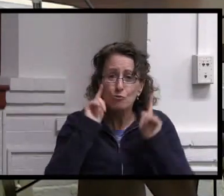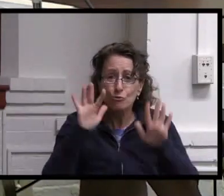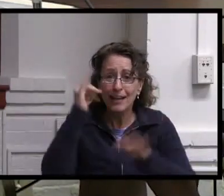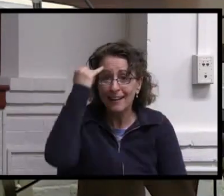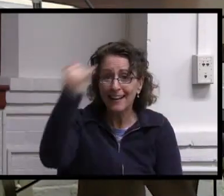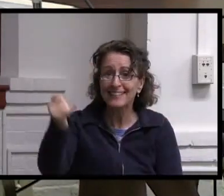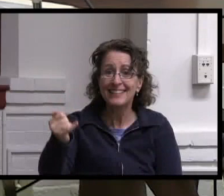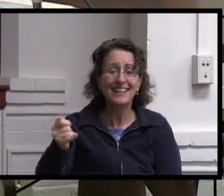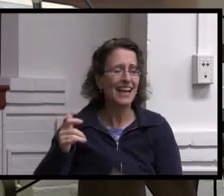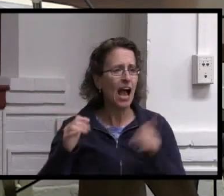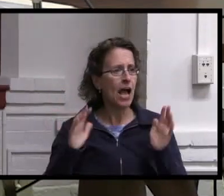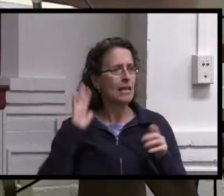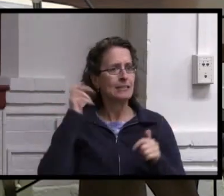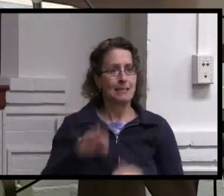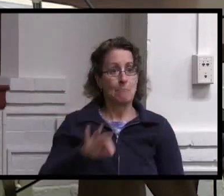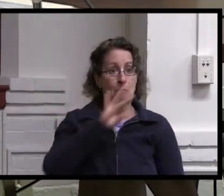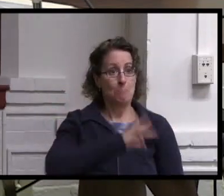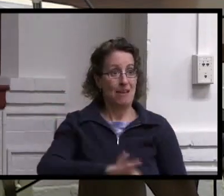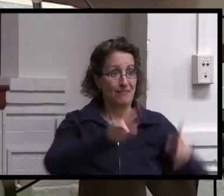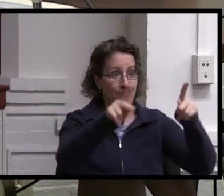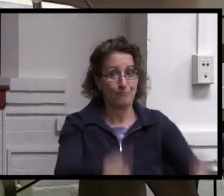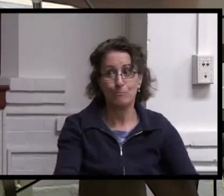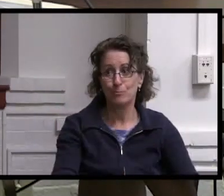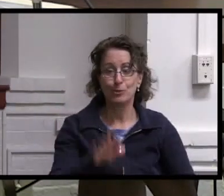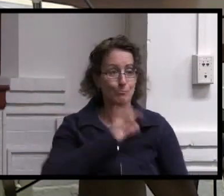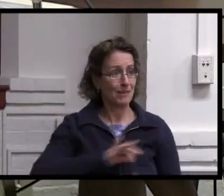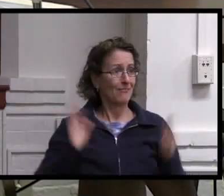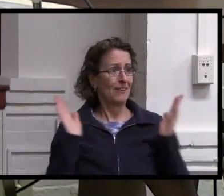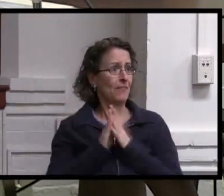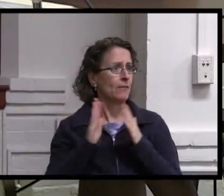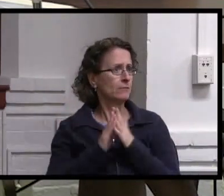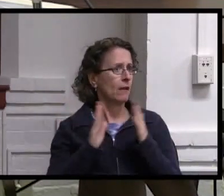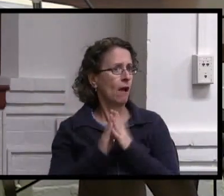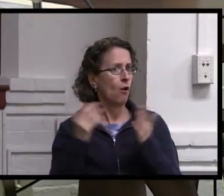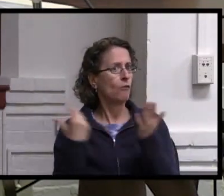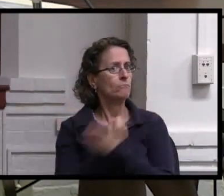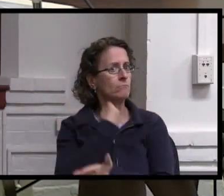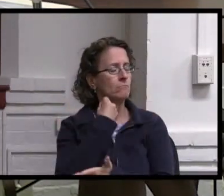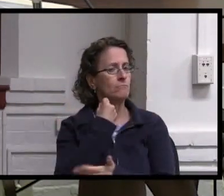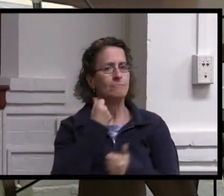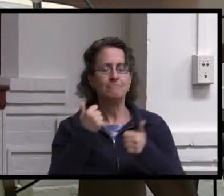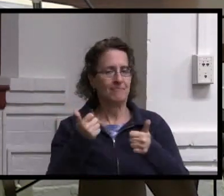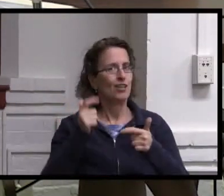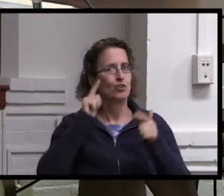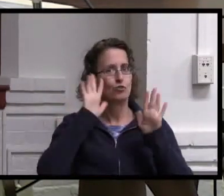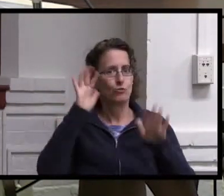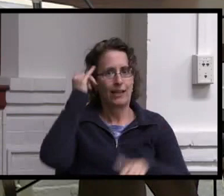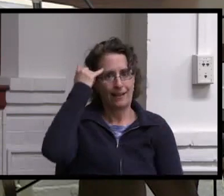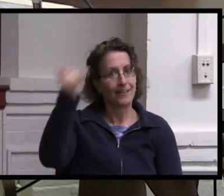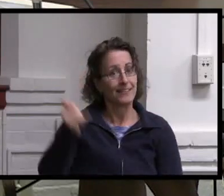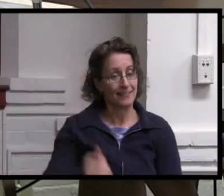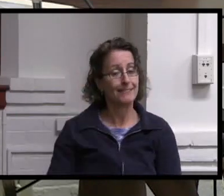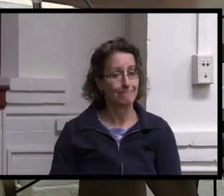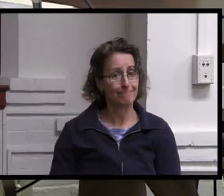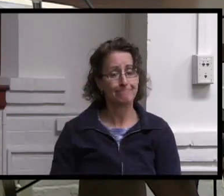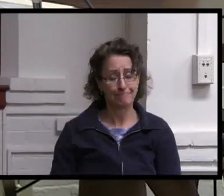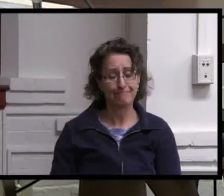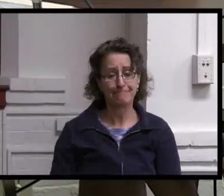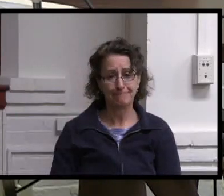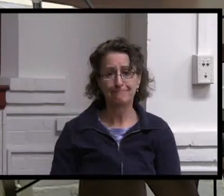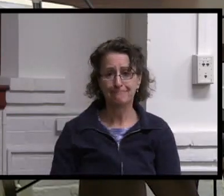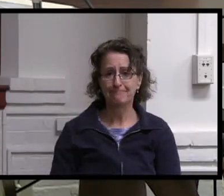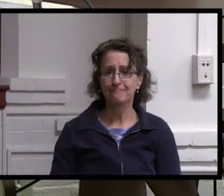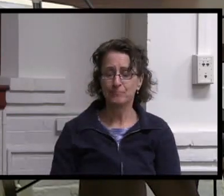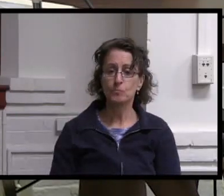a win-win situation, both for the town itself and also the individual who is trying to meet the needs that they have at